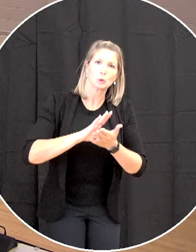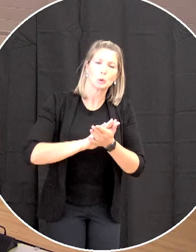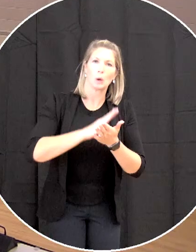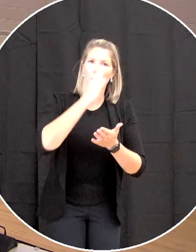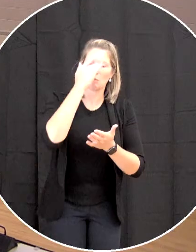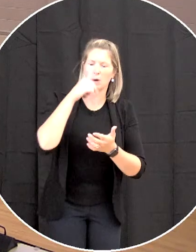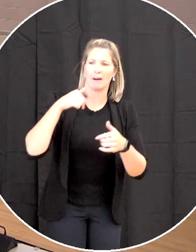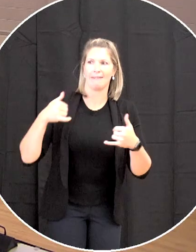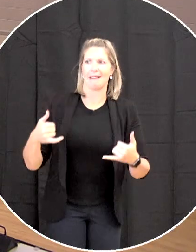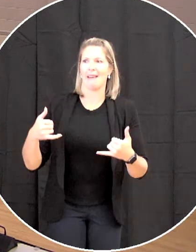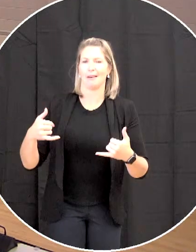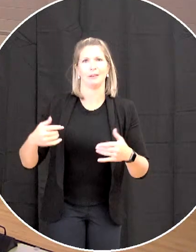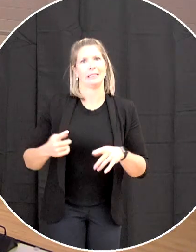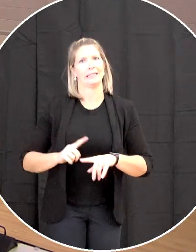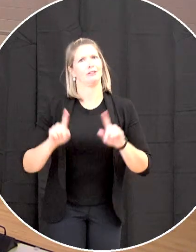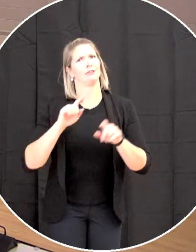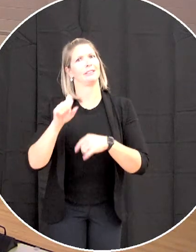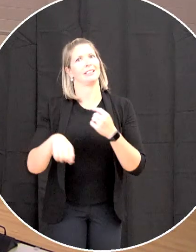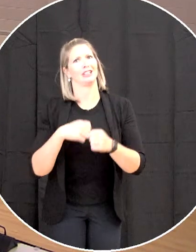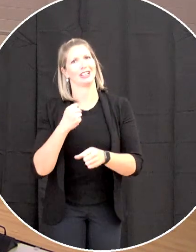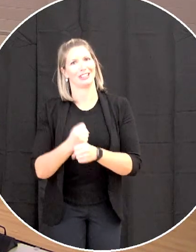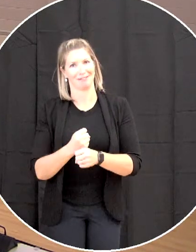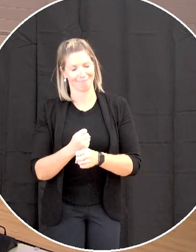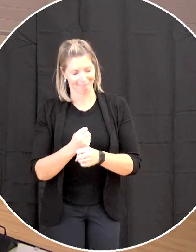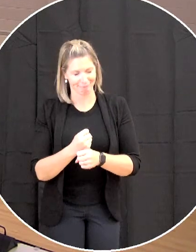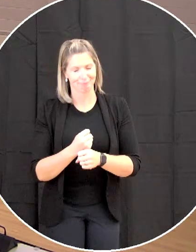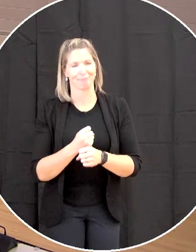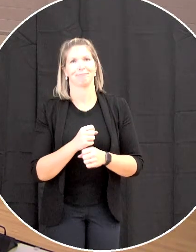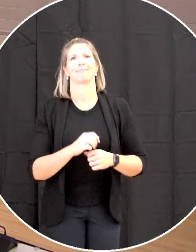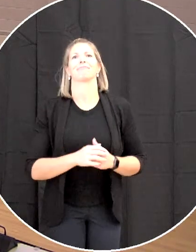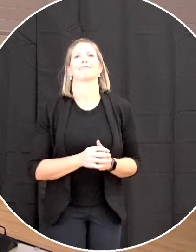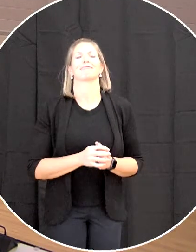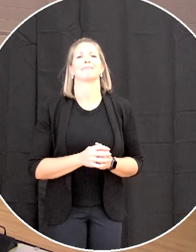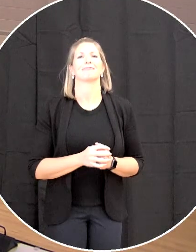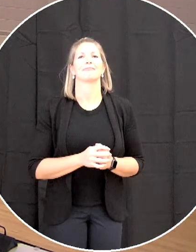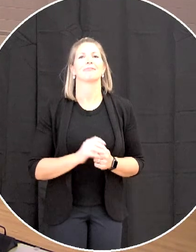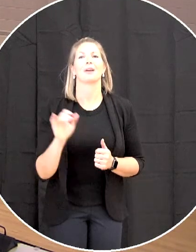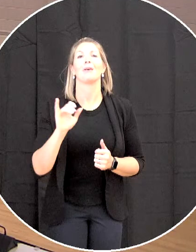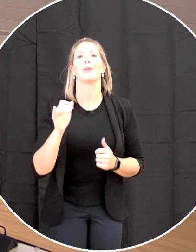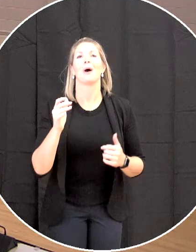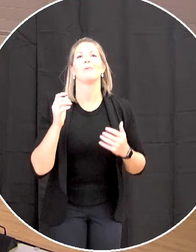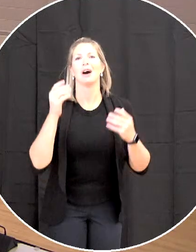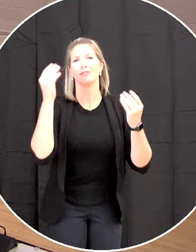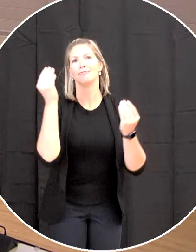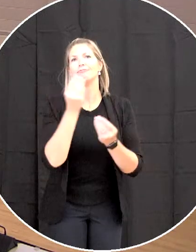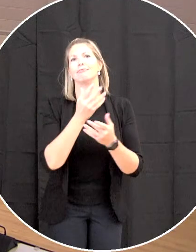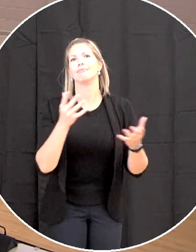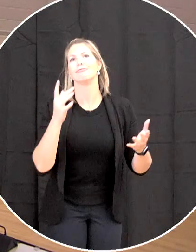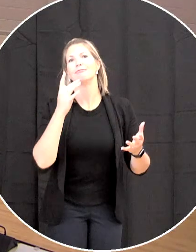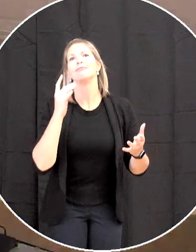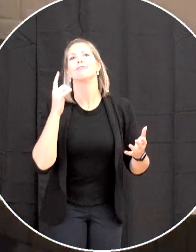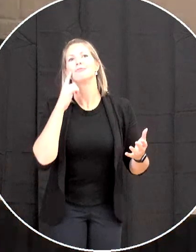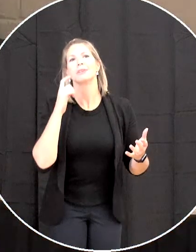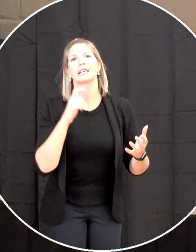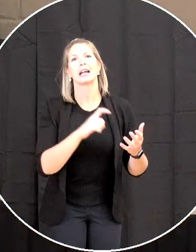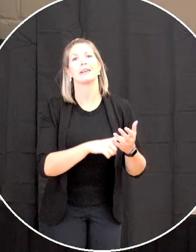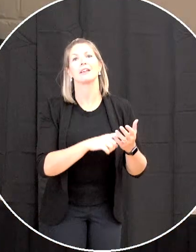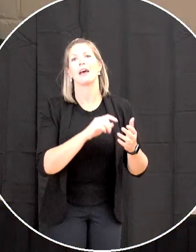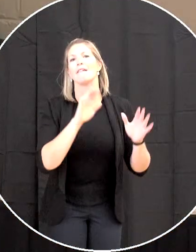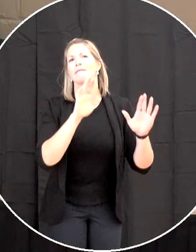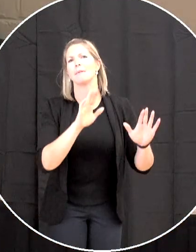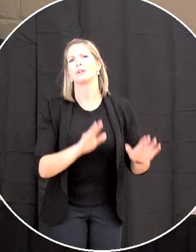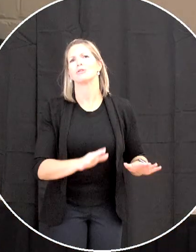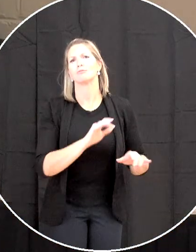times that we're involved in. I'd like to take this moment to really recognize the fantastic